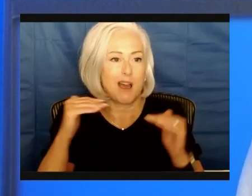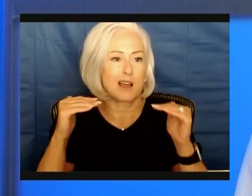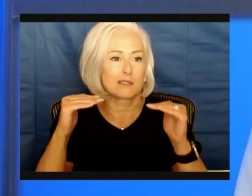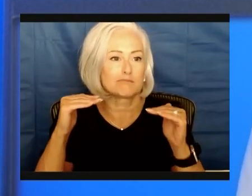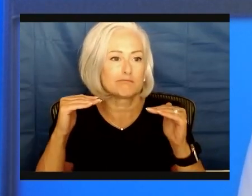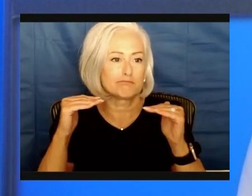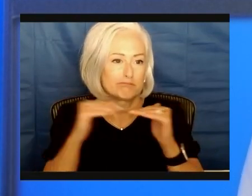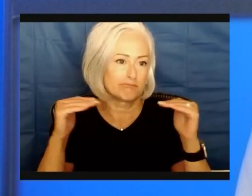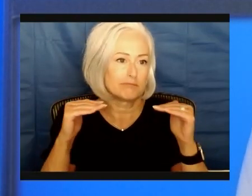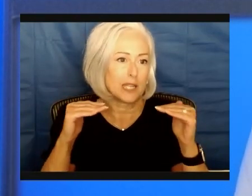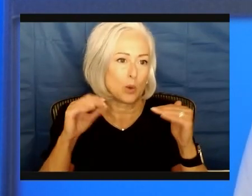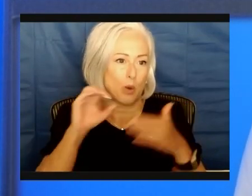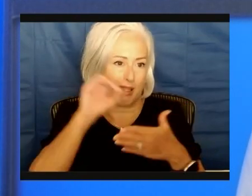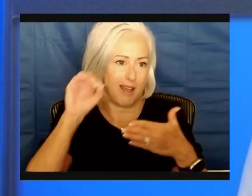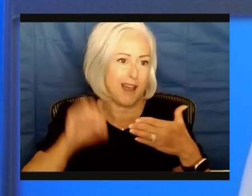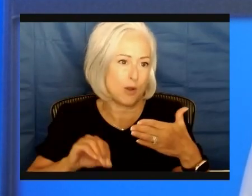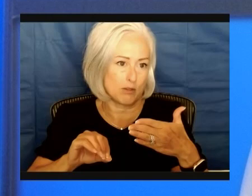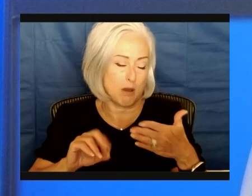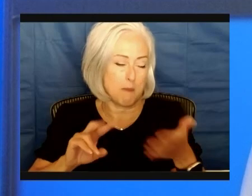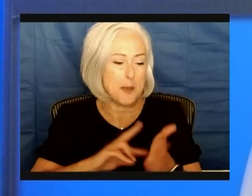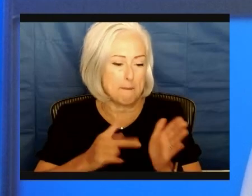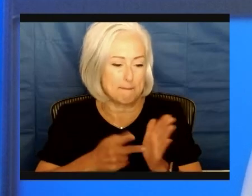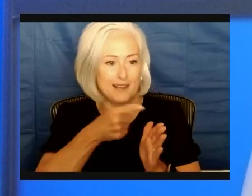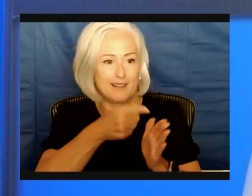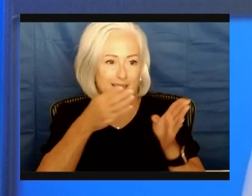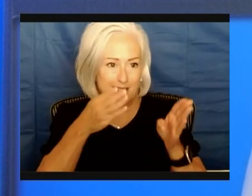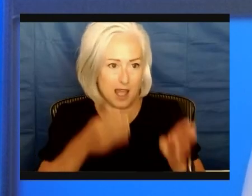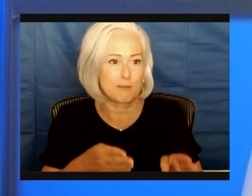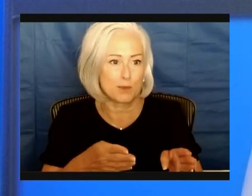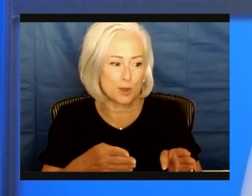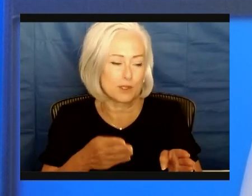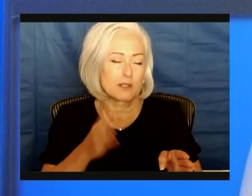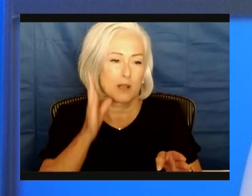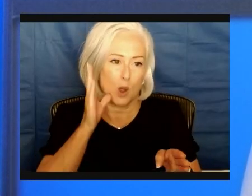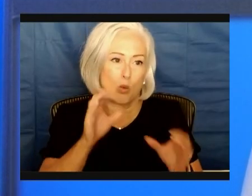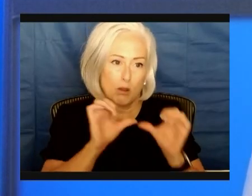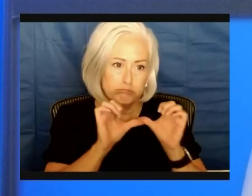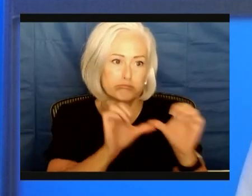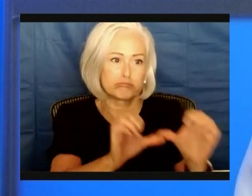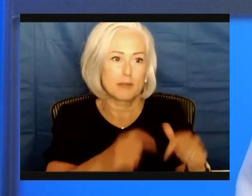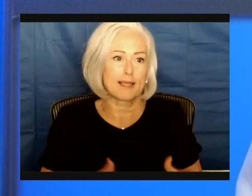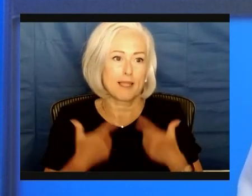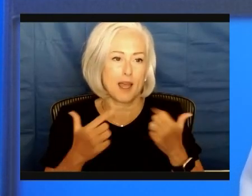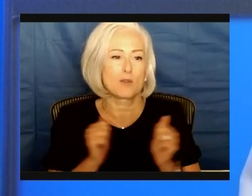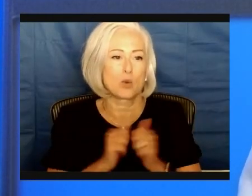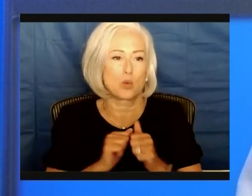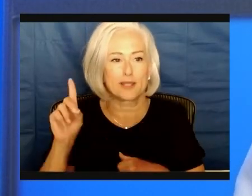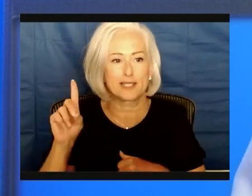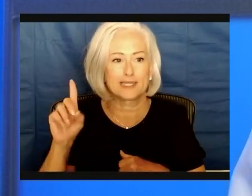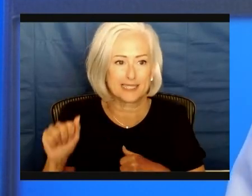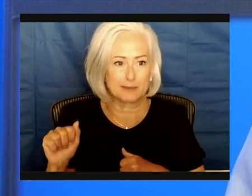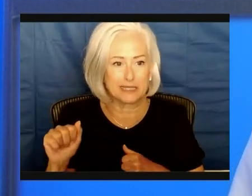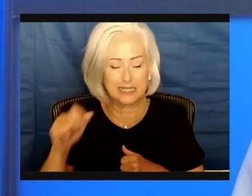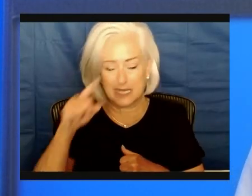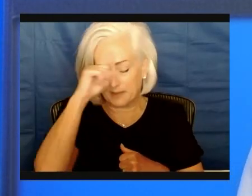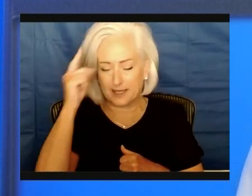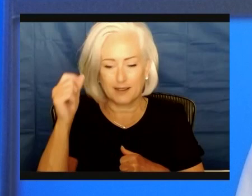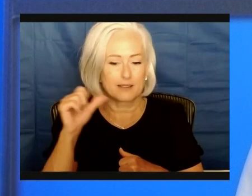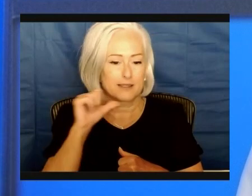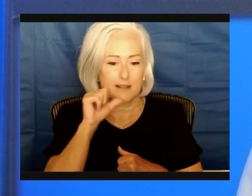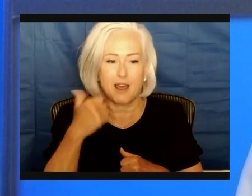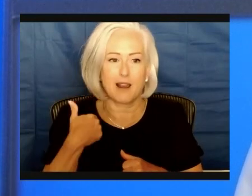because you didn't get the proper implant or instruments in the setup. So in the video it shows you there are